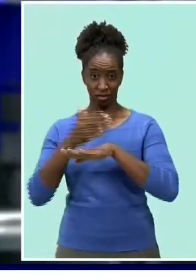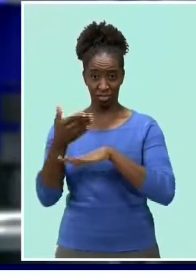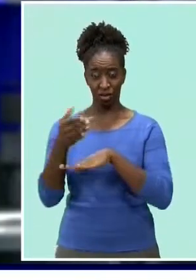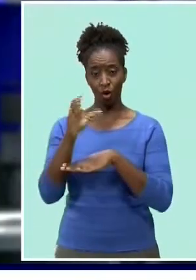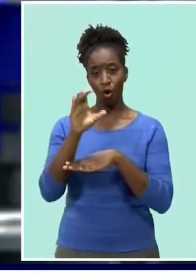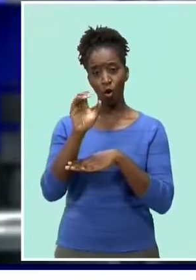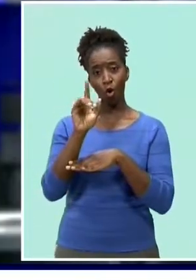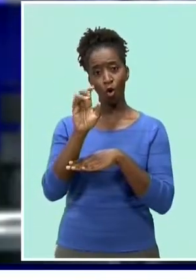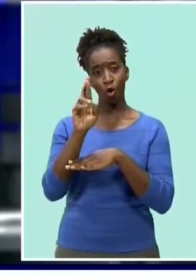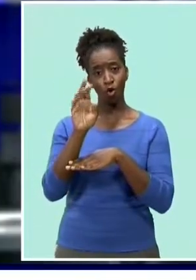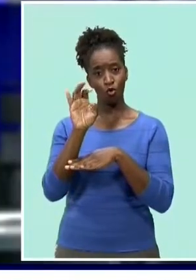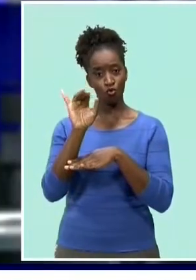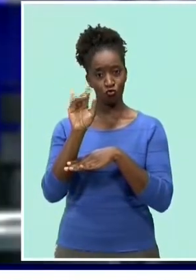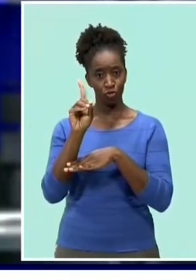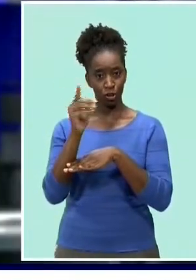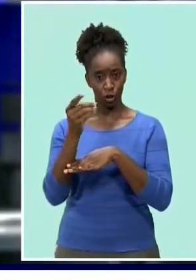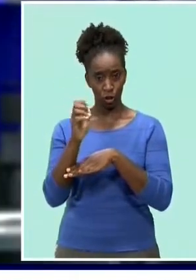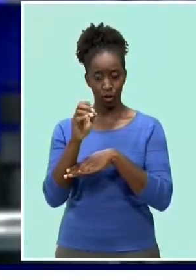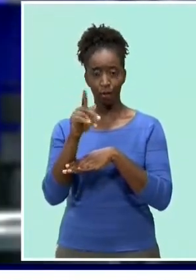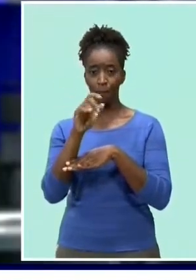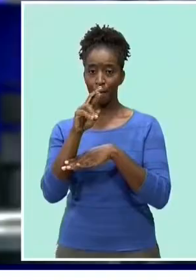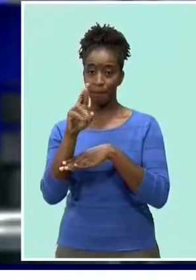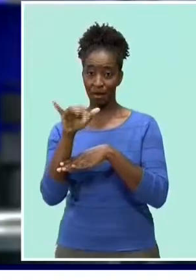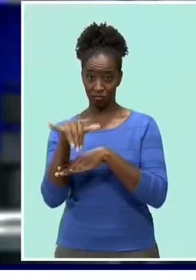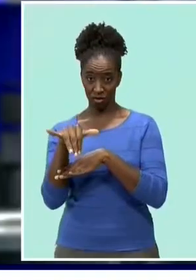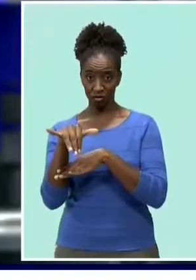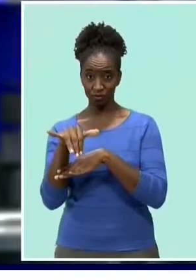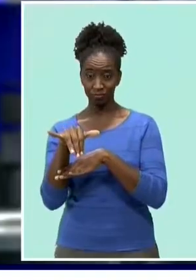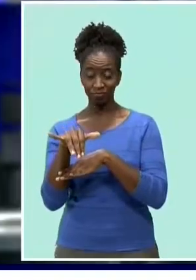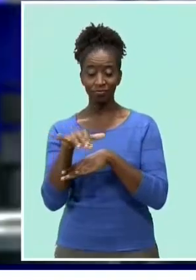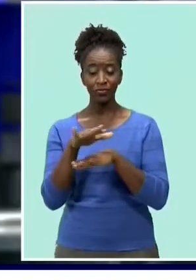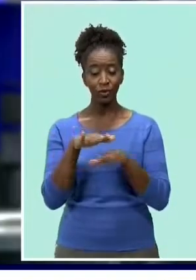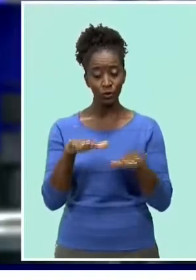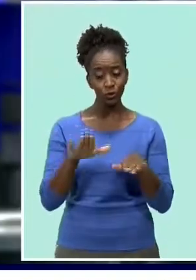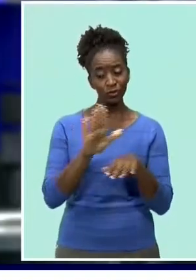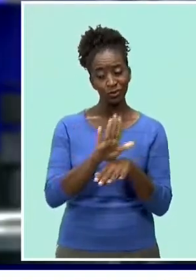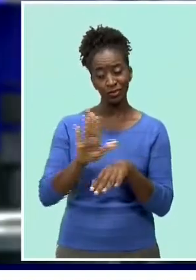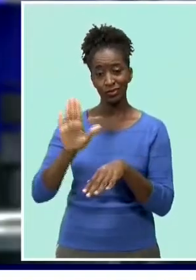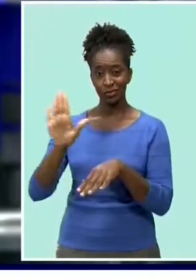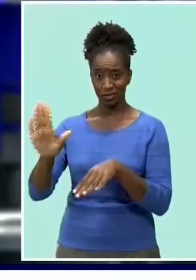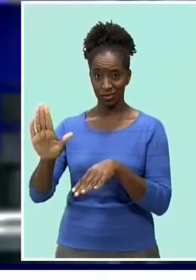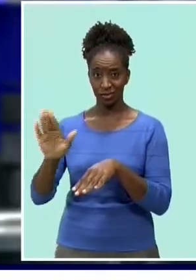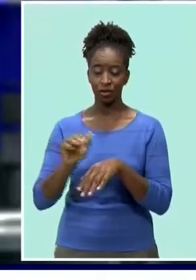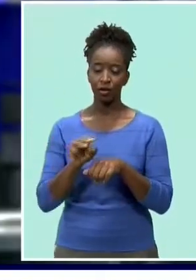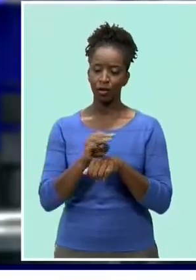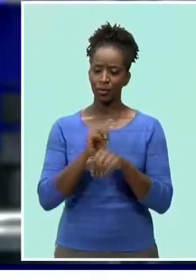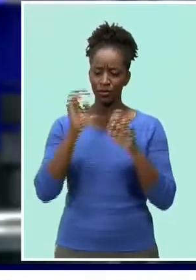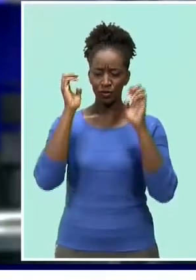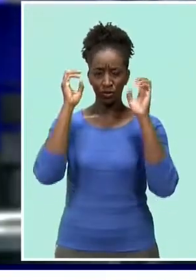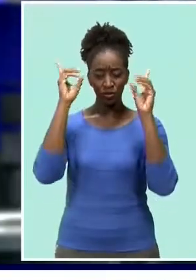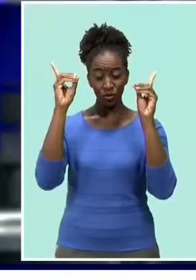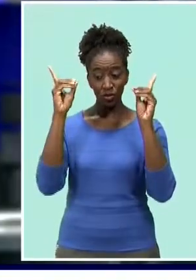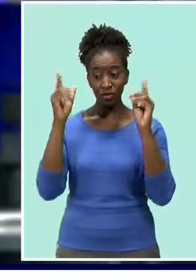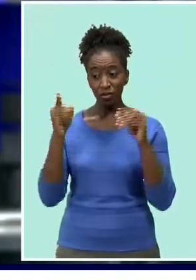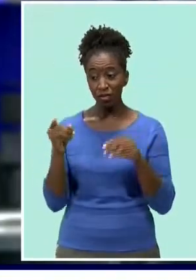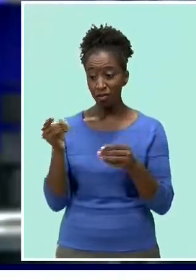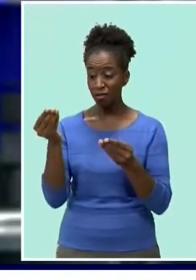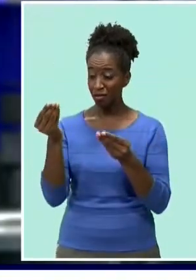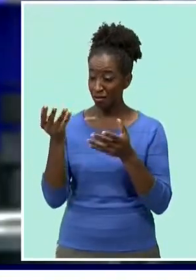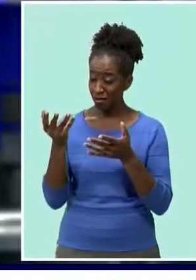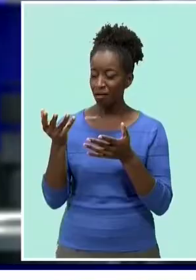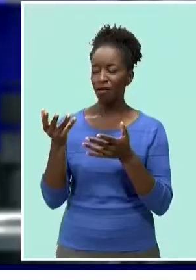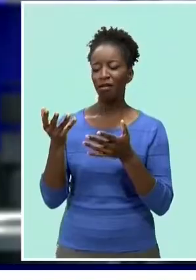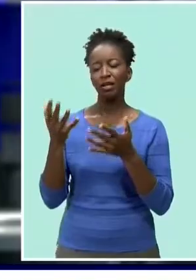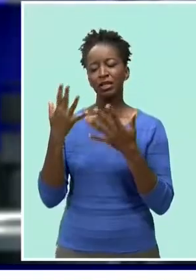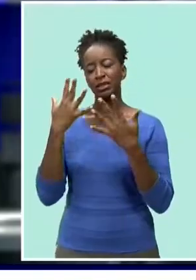two infants are his children. The Ministry of Education has expressed its regret at his death, and it has organized counseling for staff